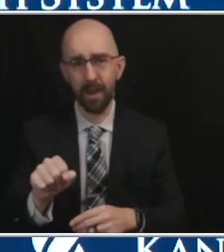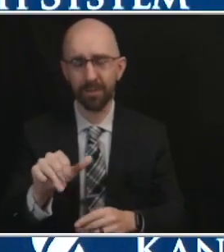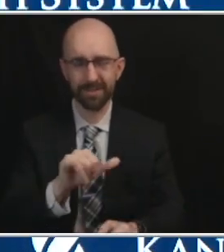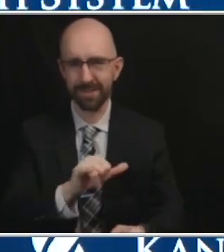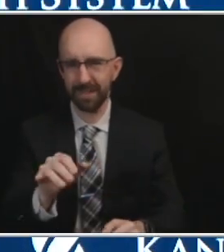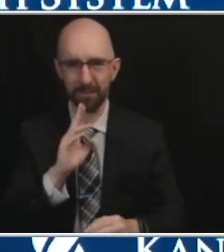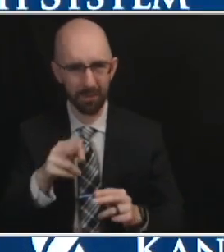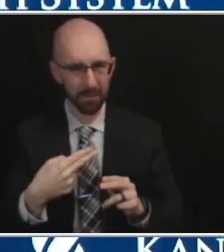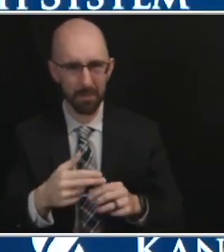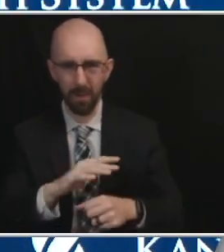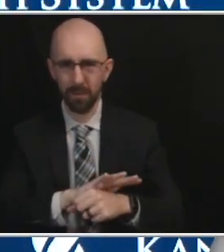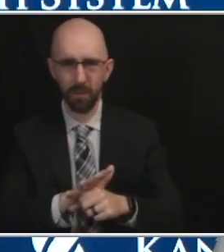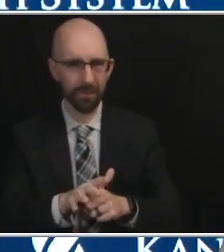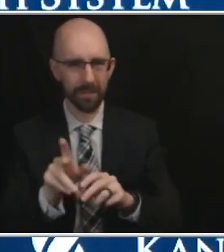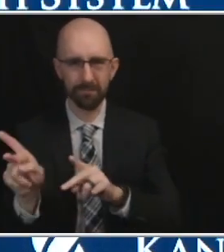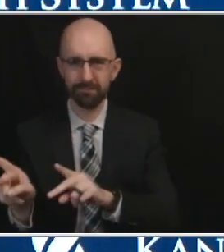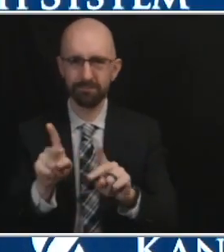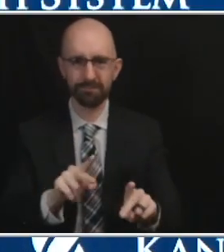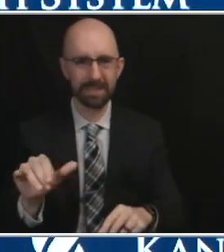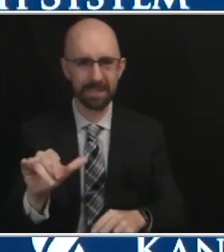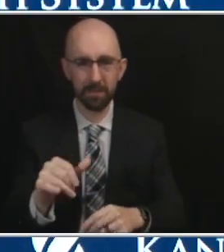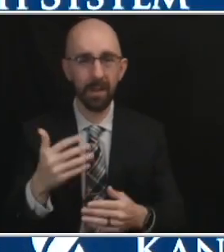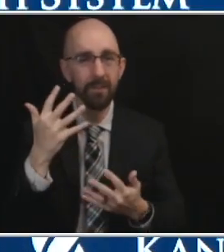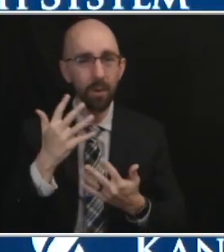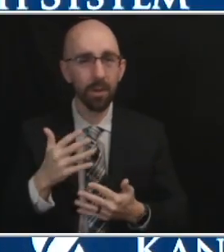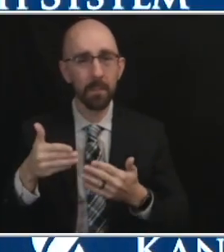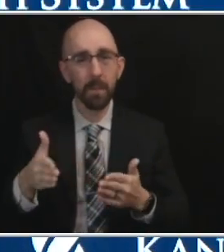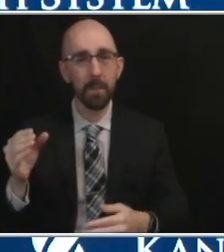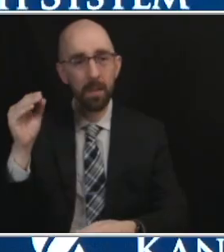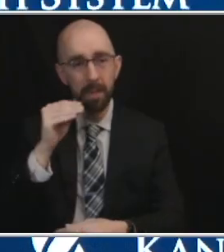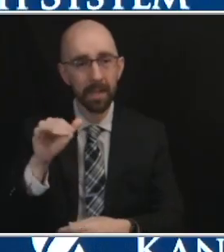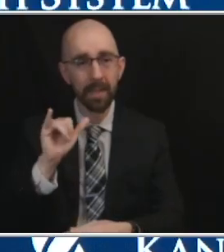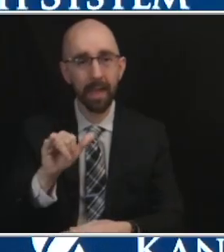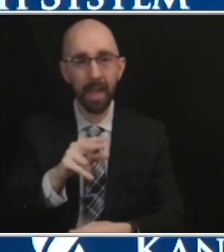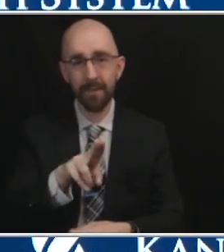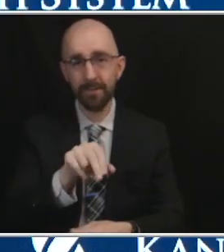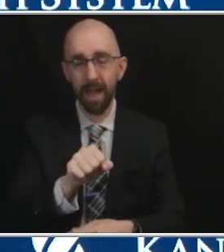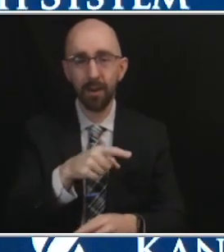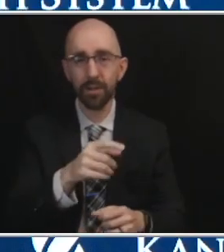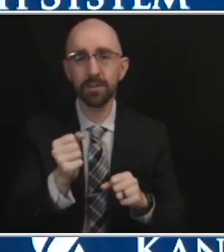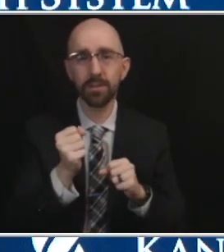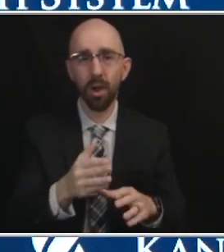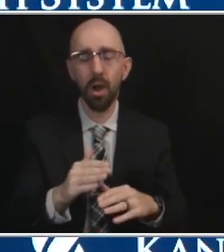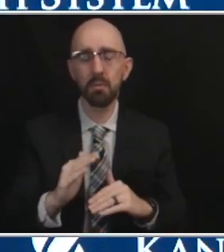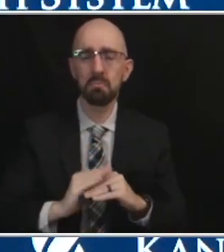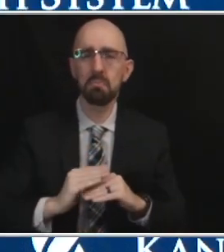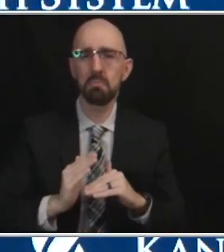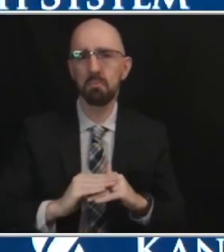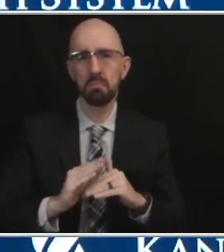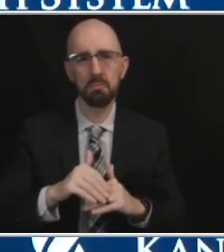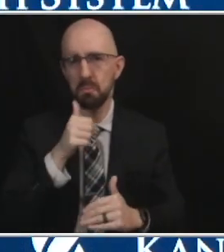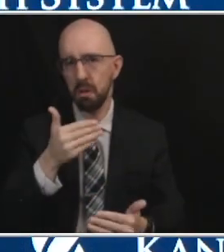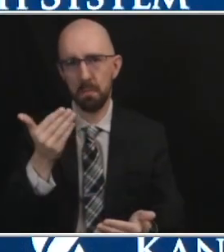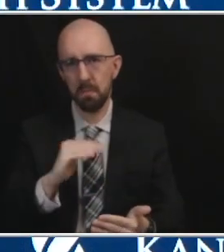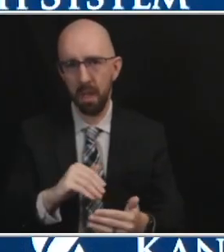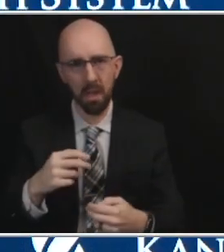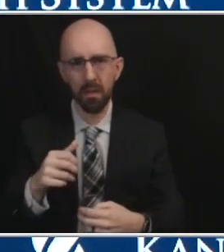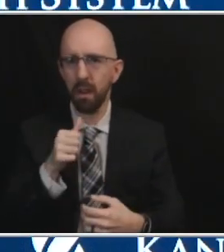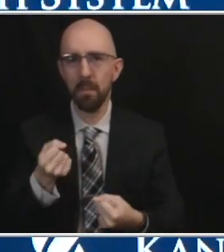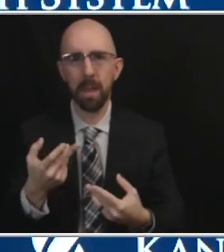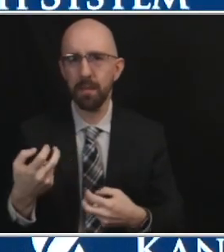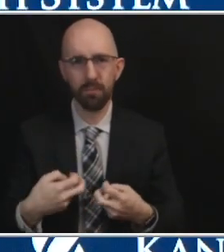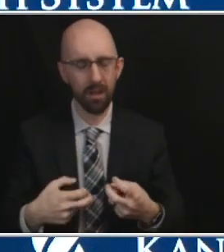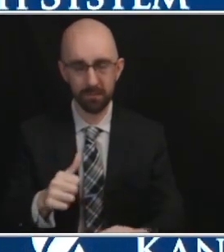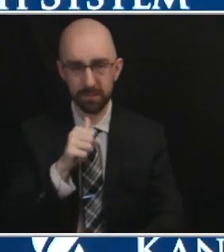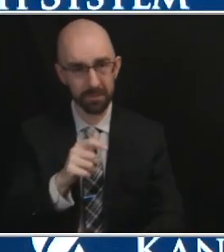COVID. Unfortunately, public opinion is that these viruses cause very benign disease without any problems. That's not true. As